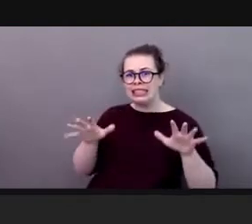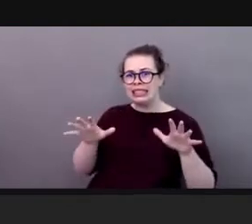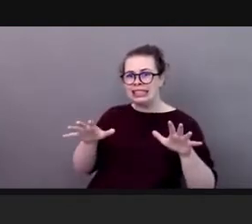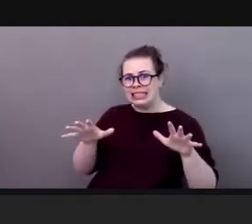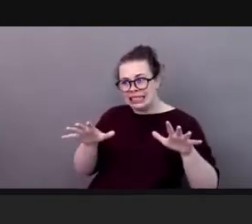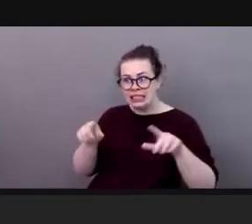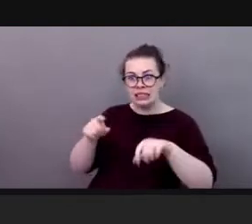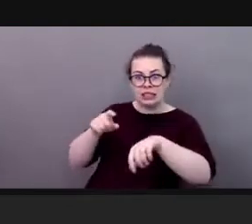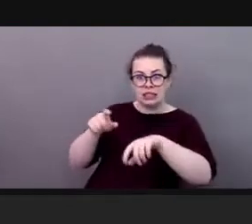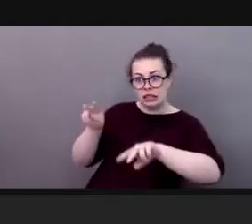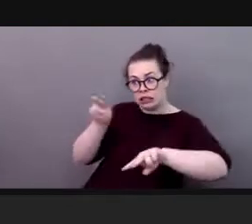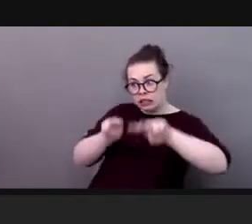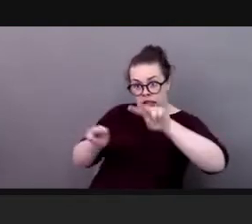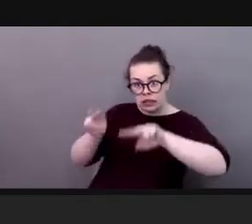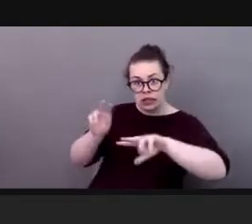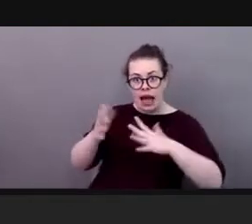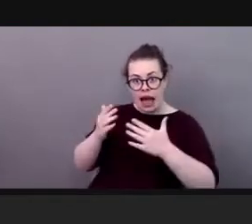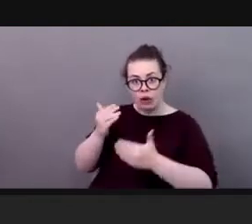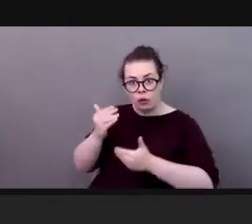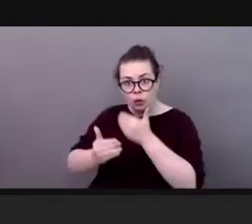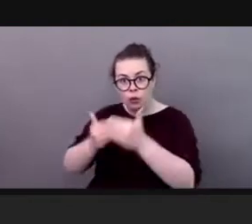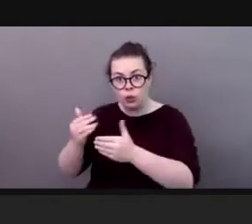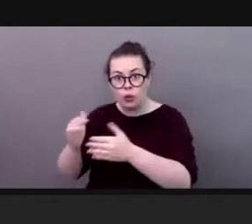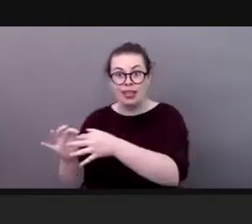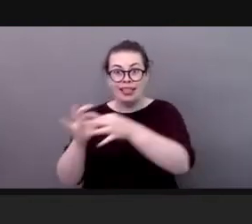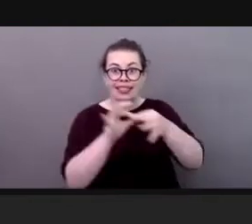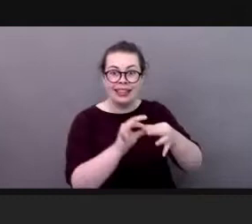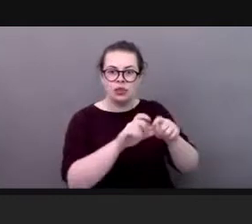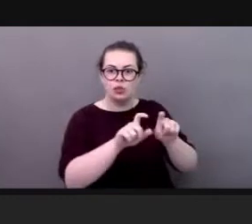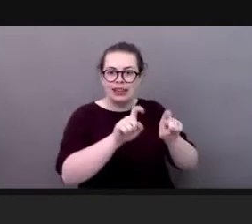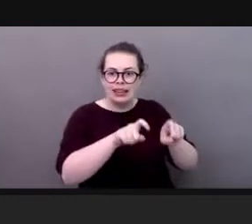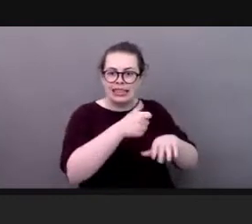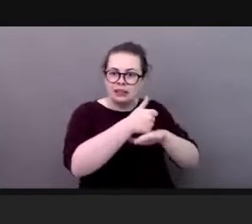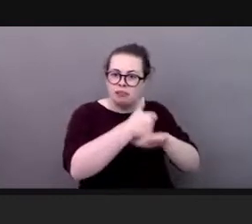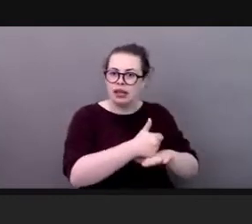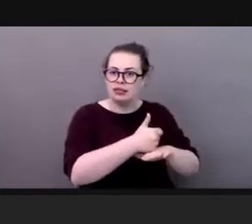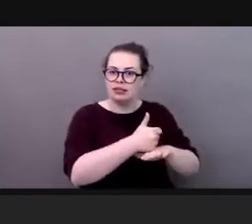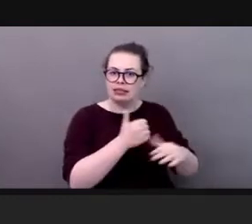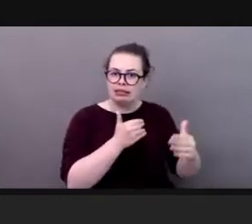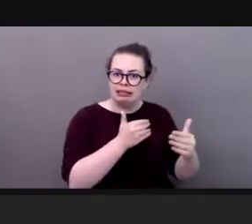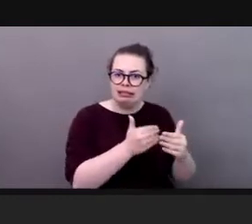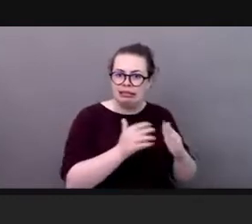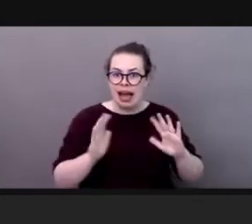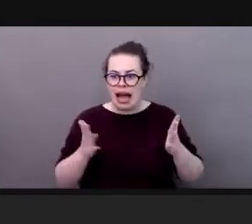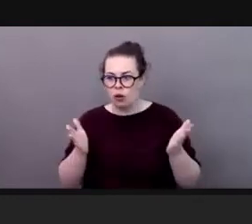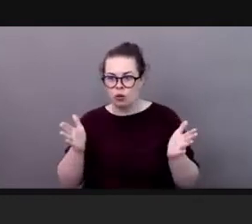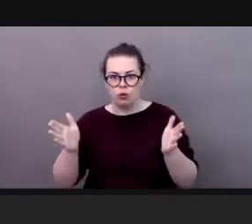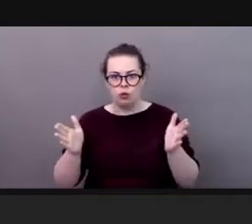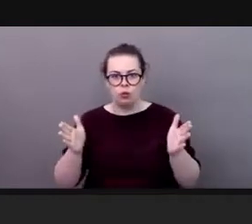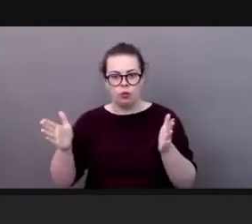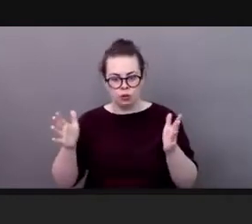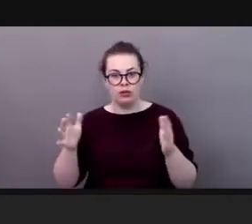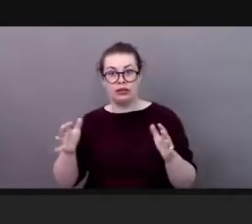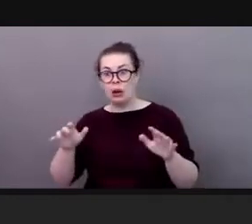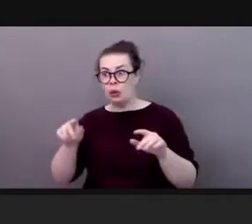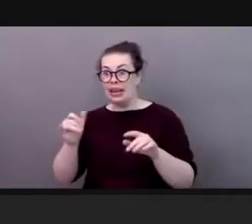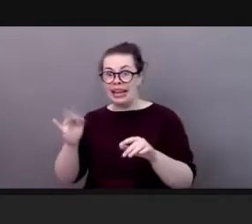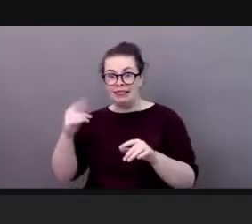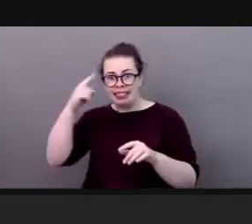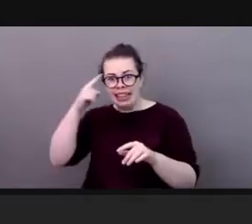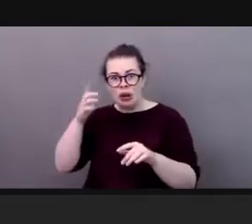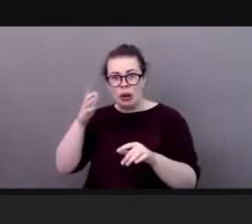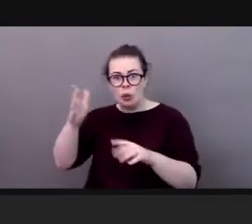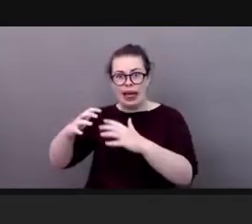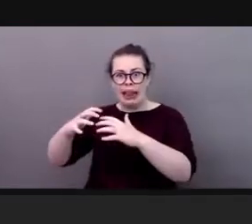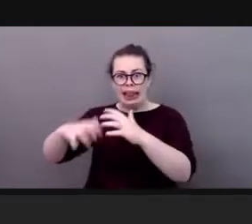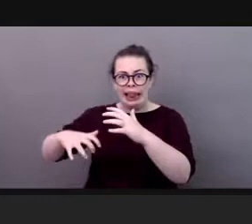in combination with needs-based approach. And here we really think about how to anticipate risks, how to assess